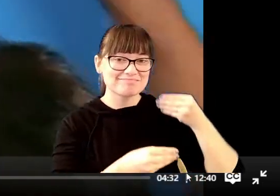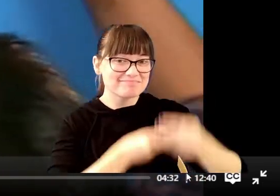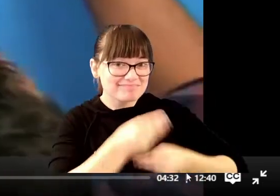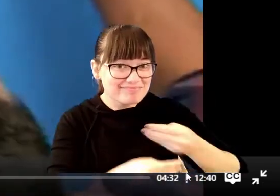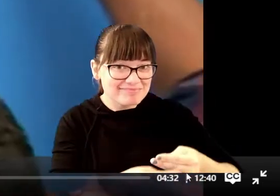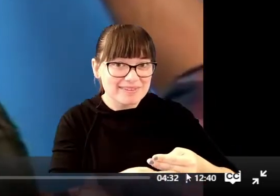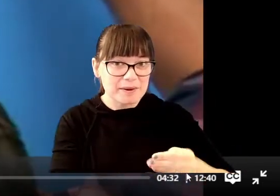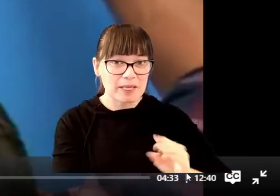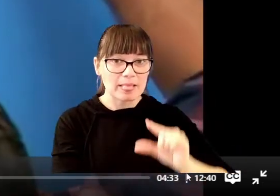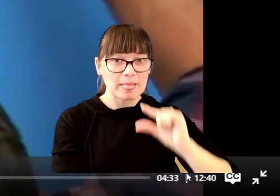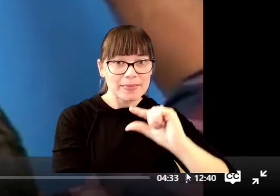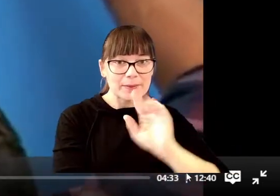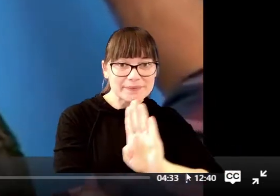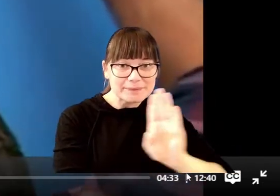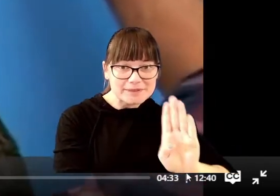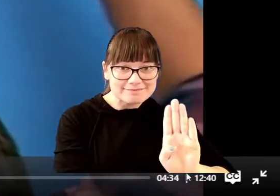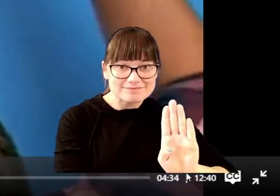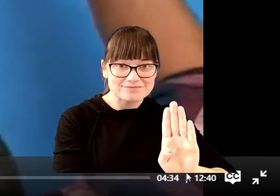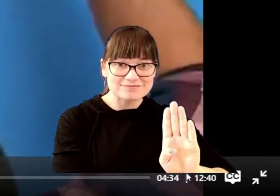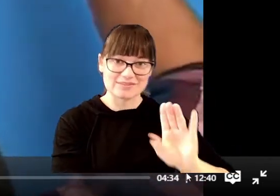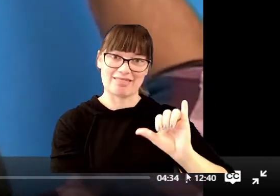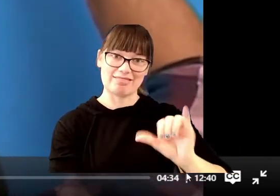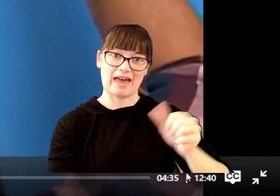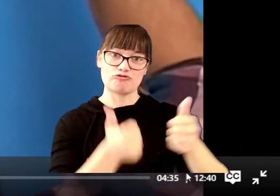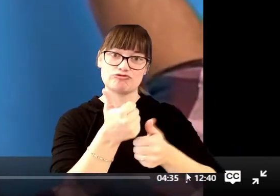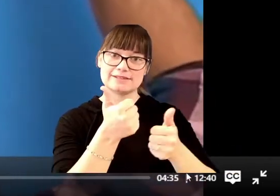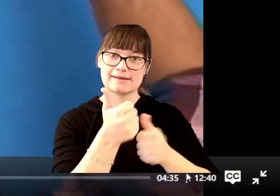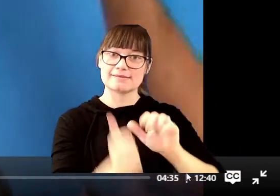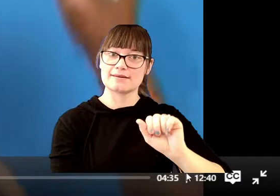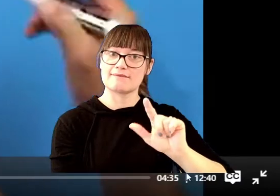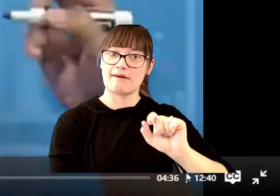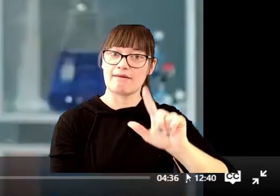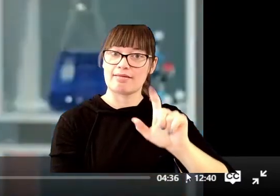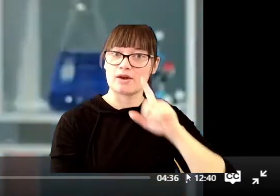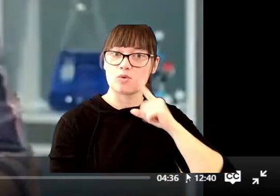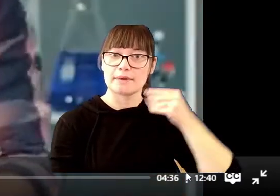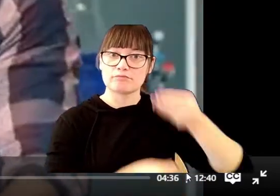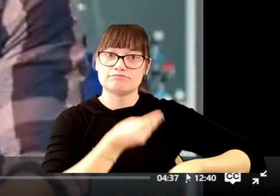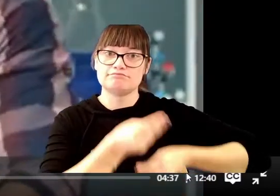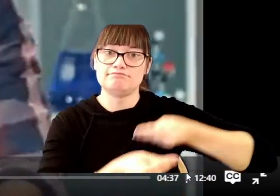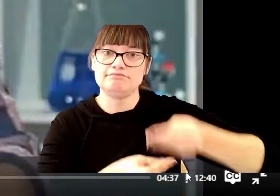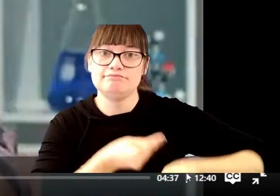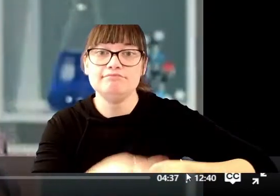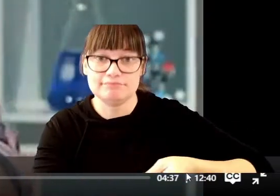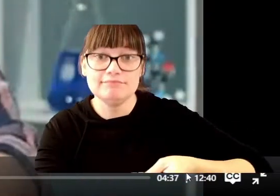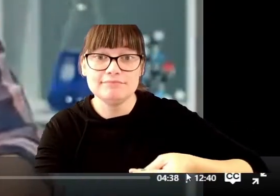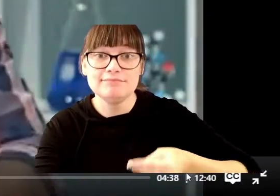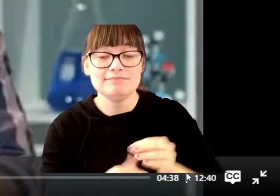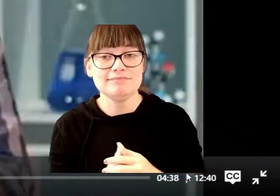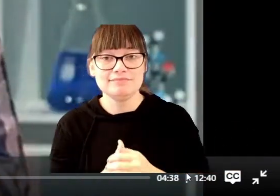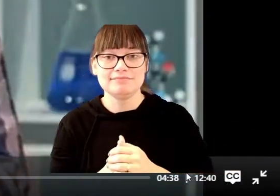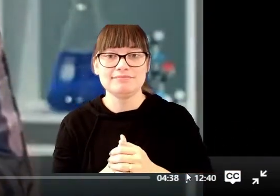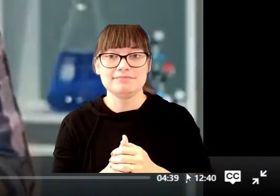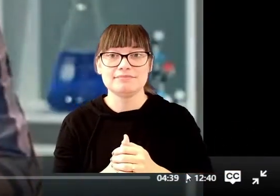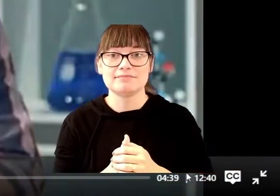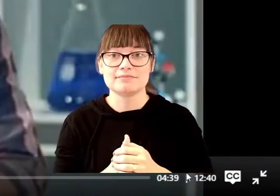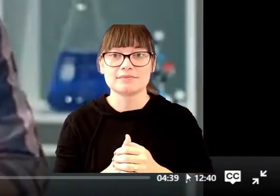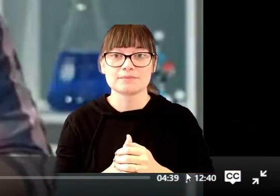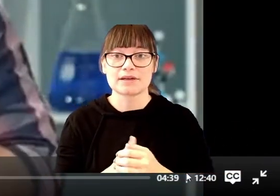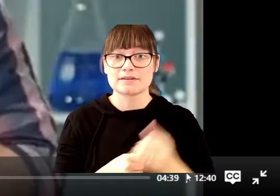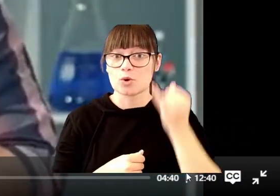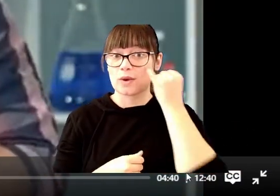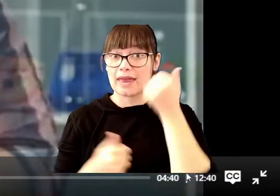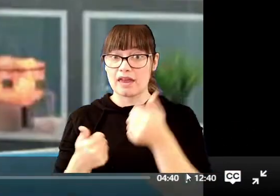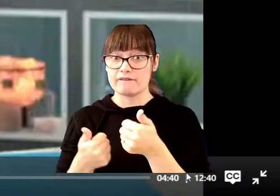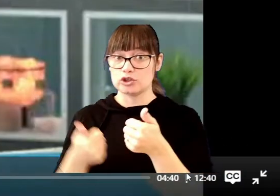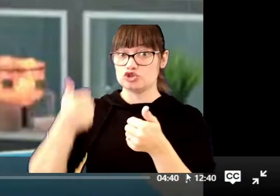allele and pass those recessive alleles on to you. Okay, because remember, if there's any presence of a dominant allele, it's going to cover